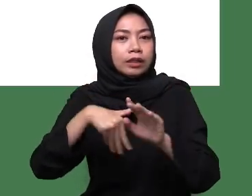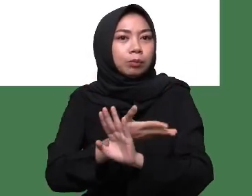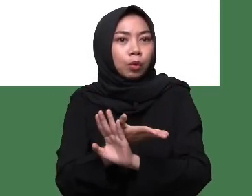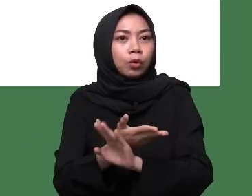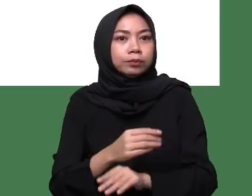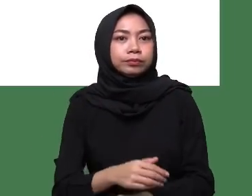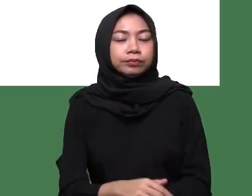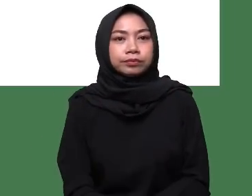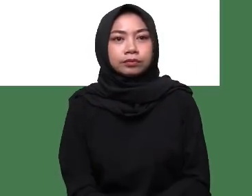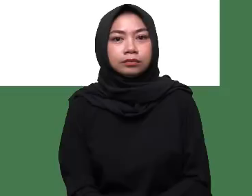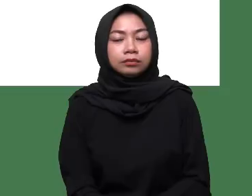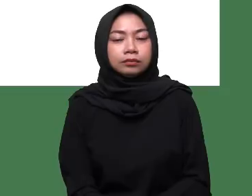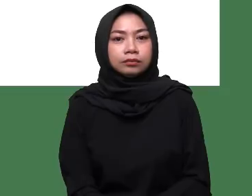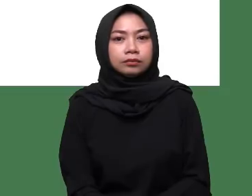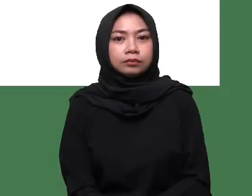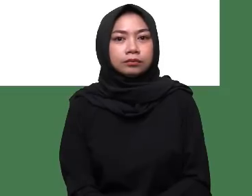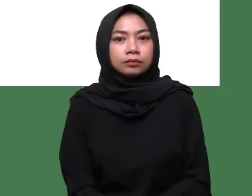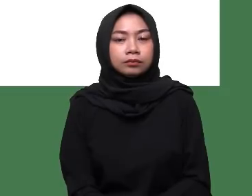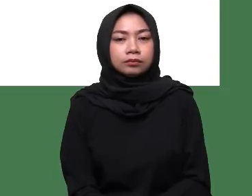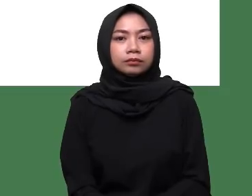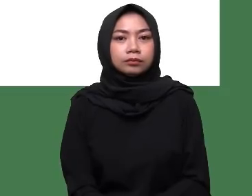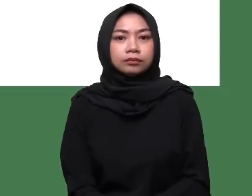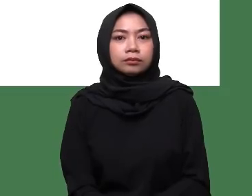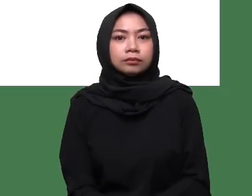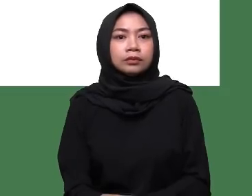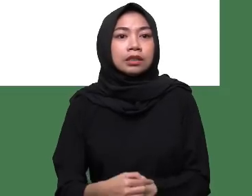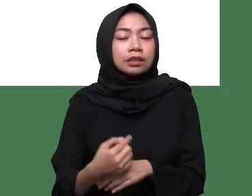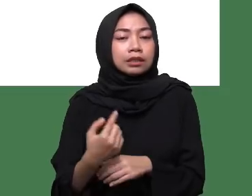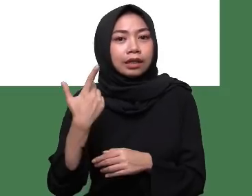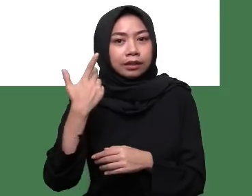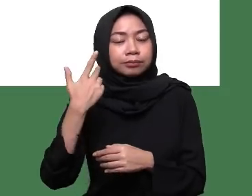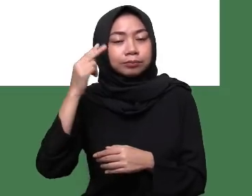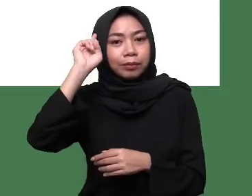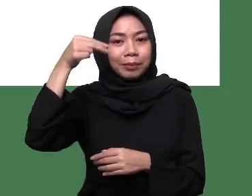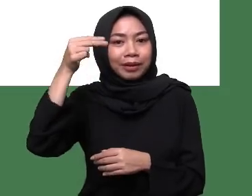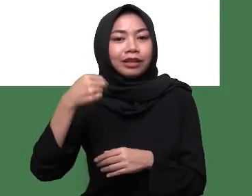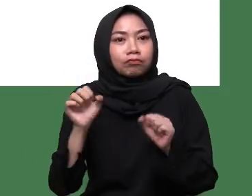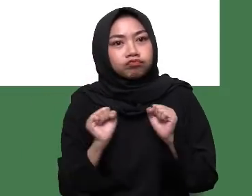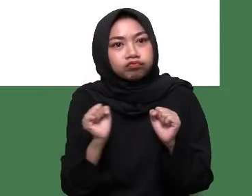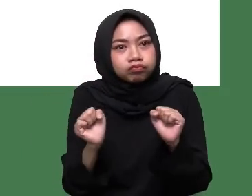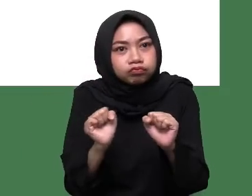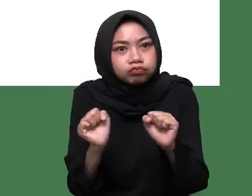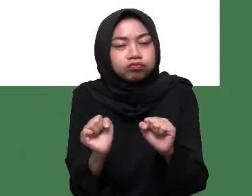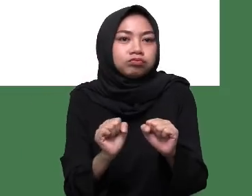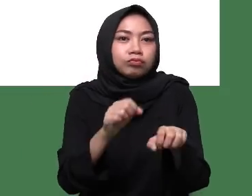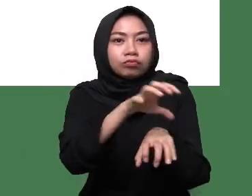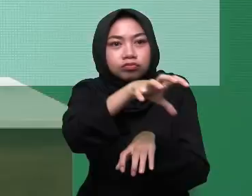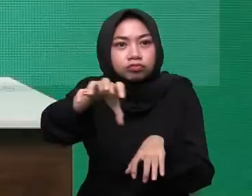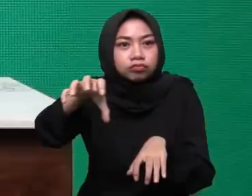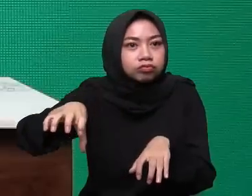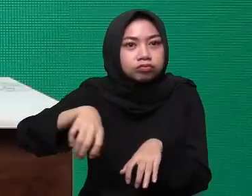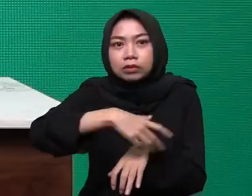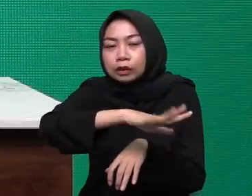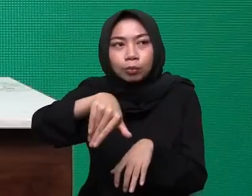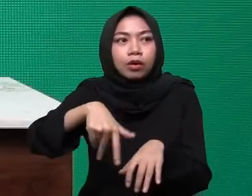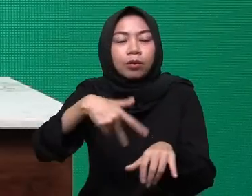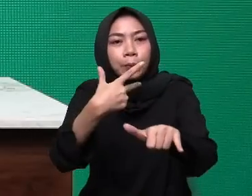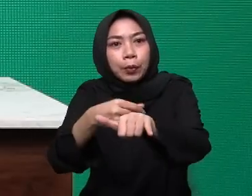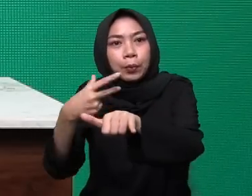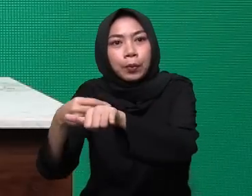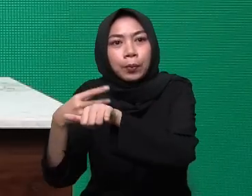province. And the government aims to provide vaccinations measure to all regions. In addition, we